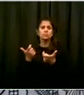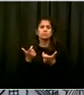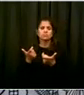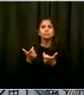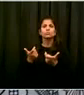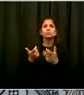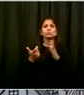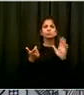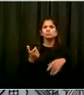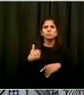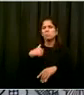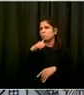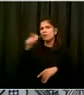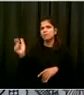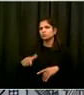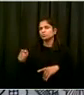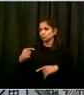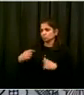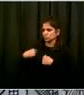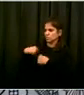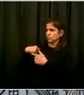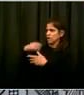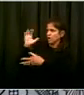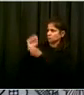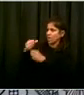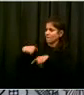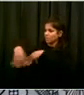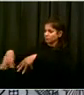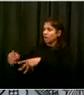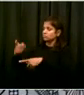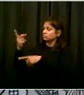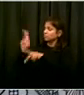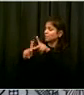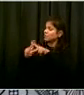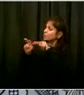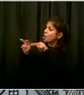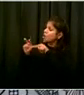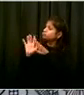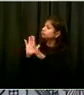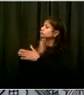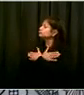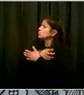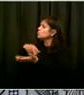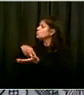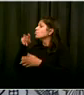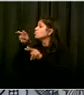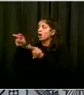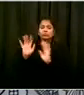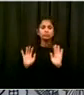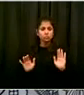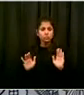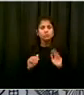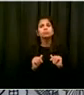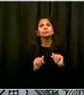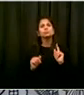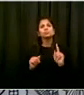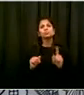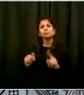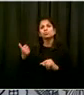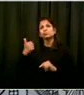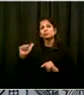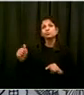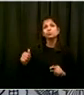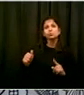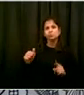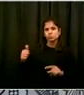really important. I said it as someone who's protested myself, and the NYPD should not be arresting them simply because they're present